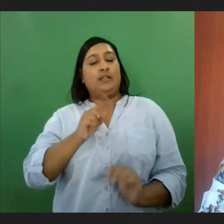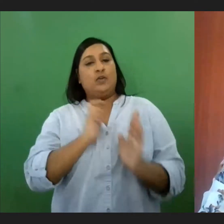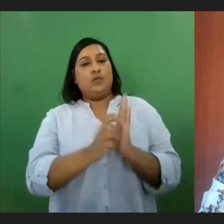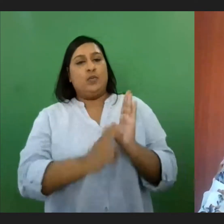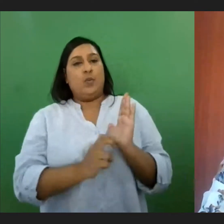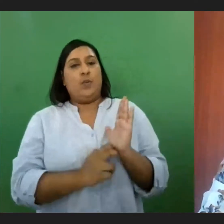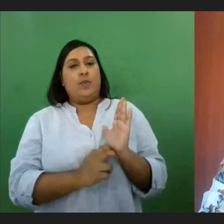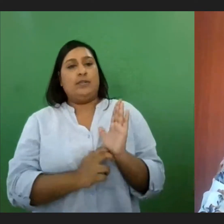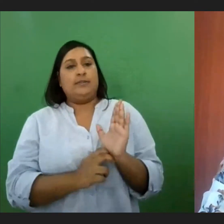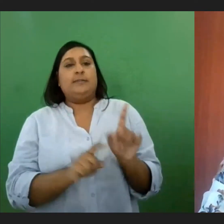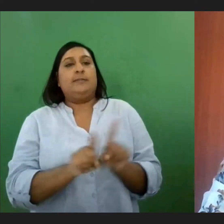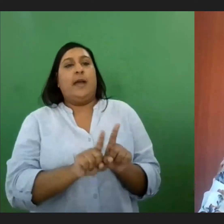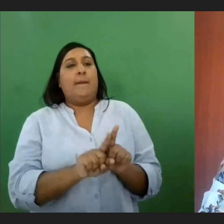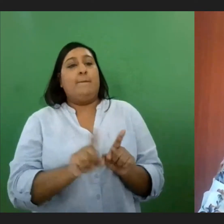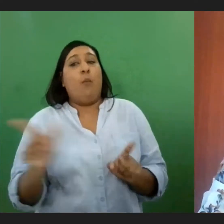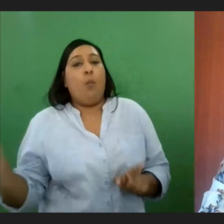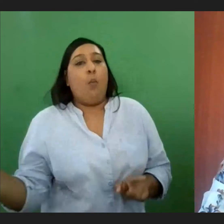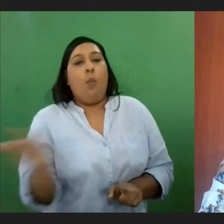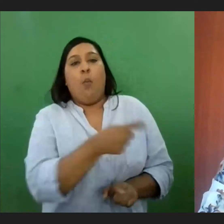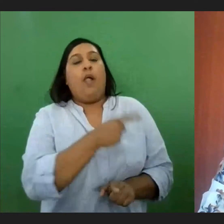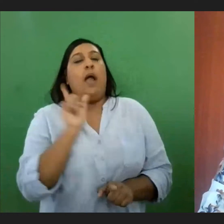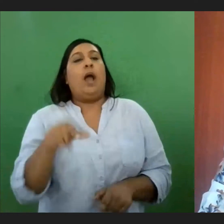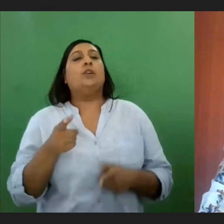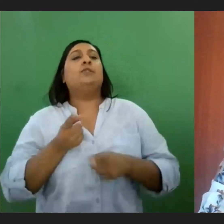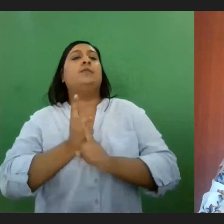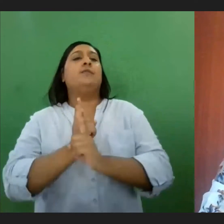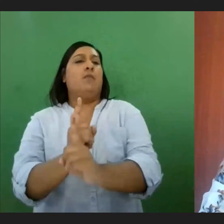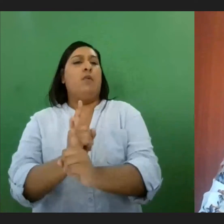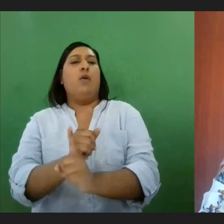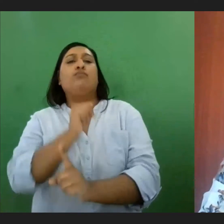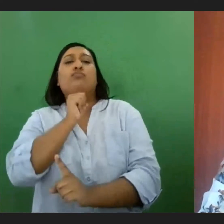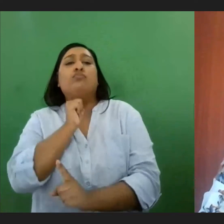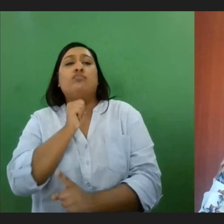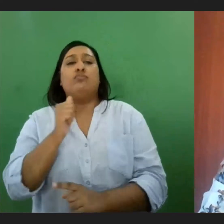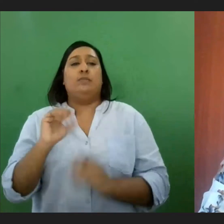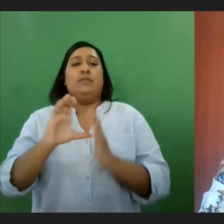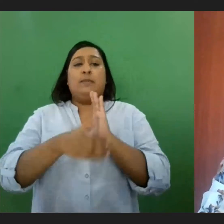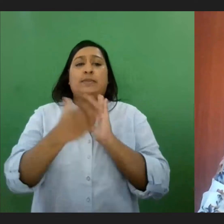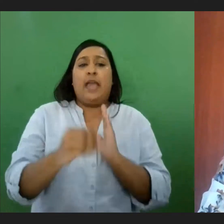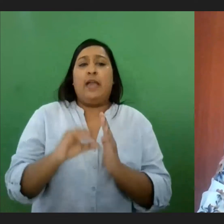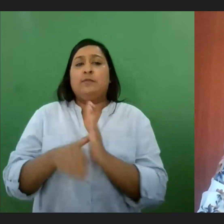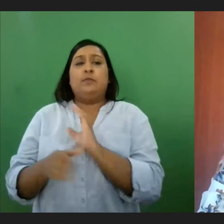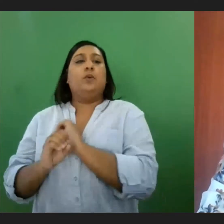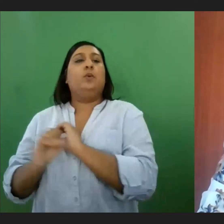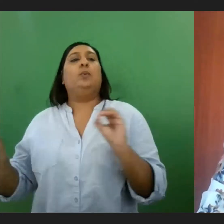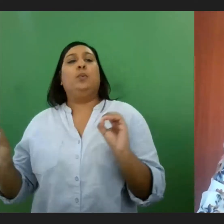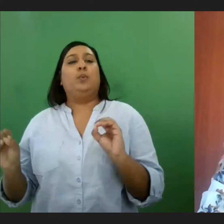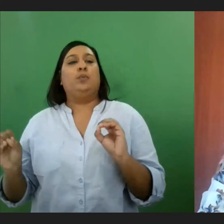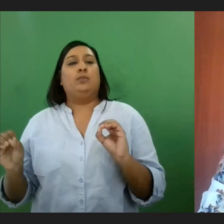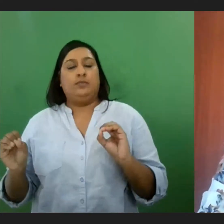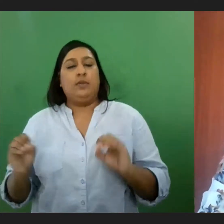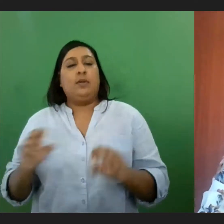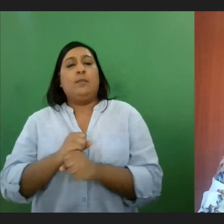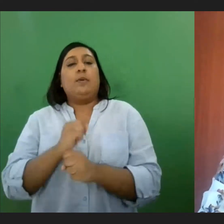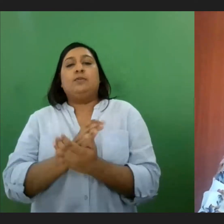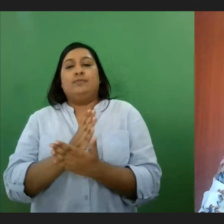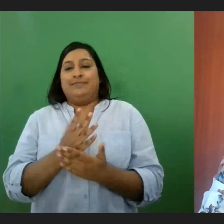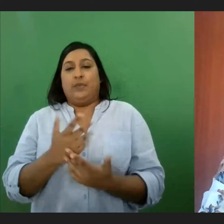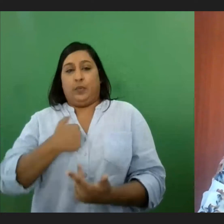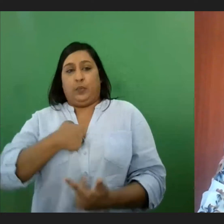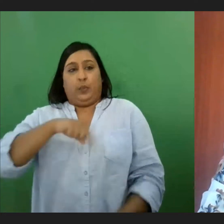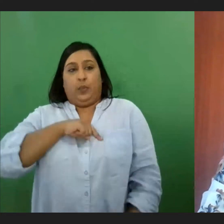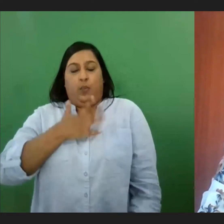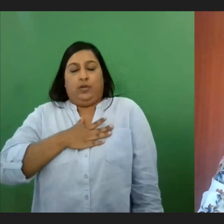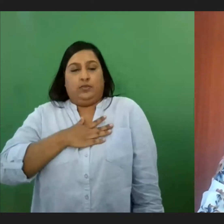to persons with disabilities. Furthermore, to greater understand the needs of persons with